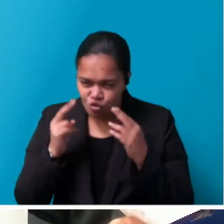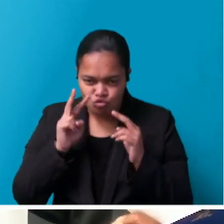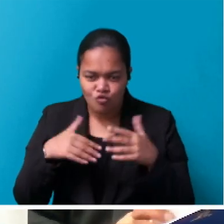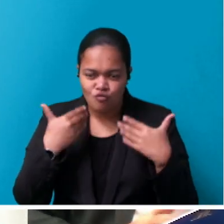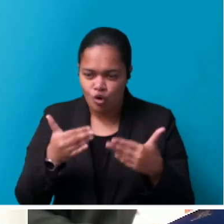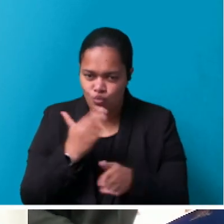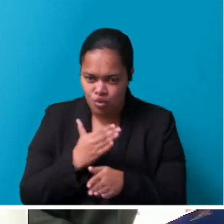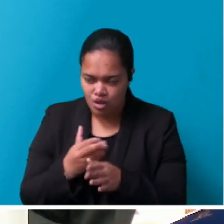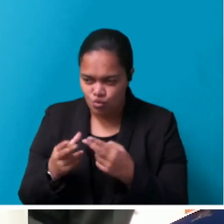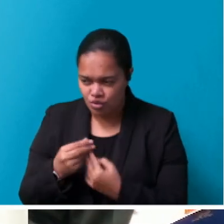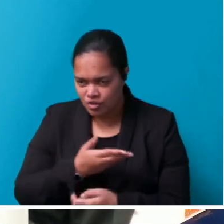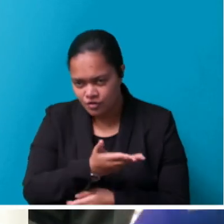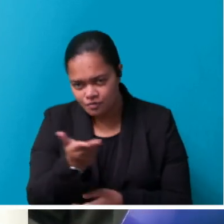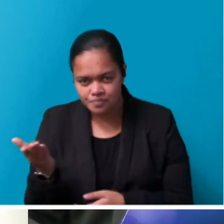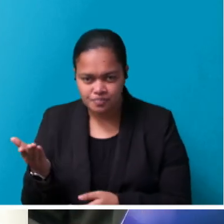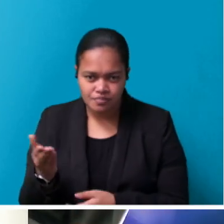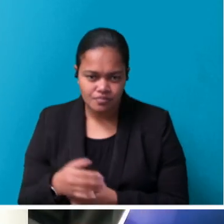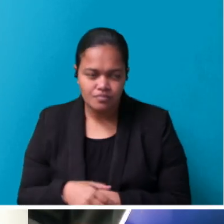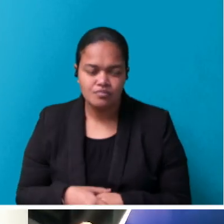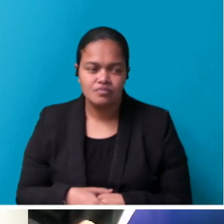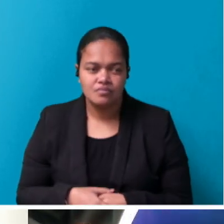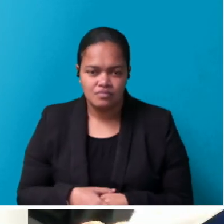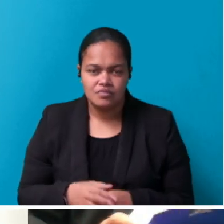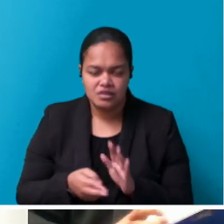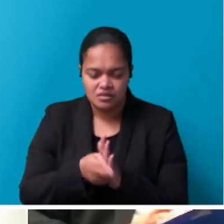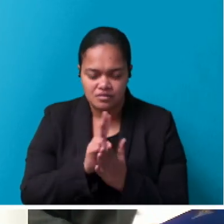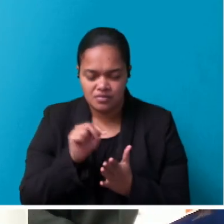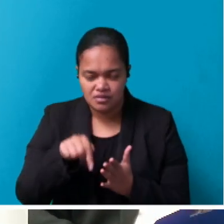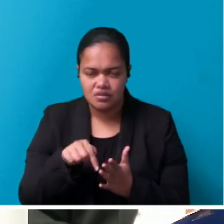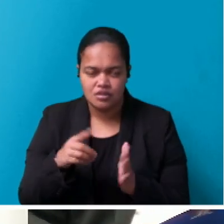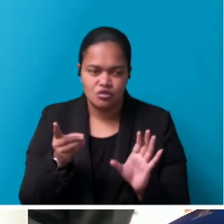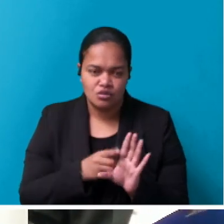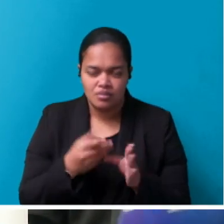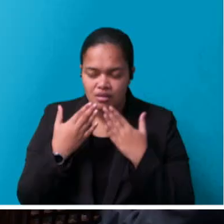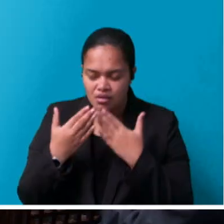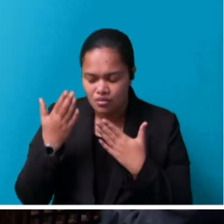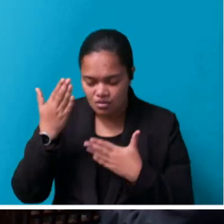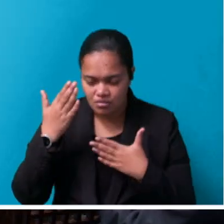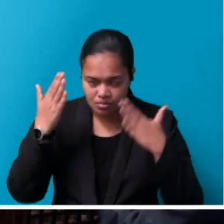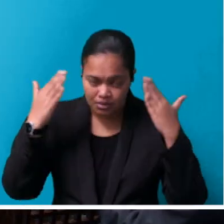in realizing the revision in this document. I thank you, Honorable Speaker.